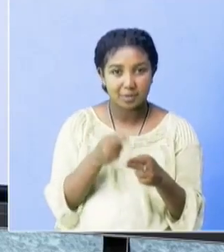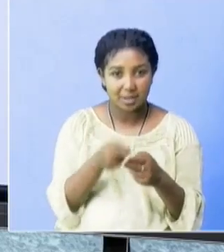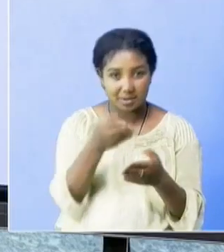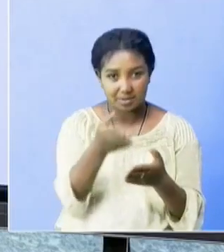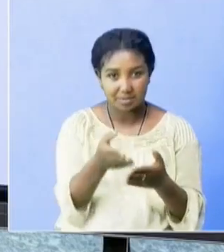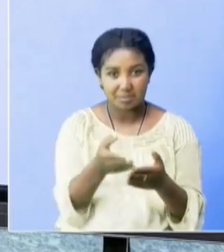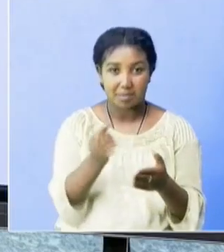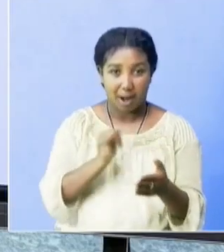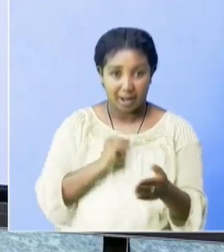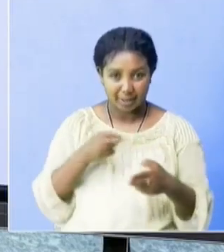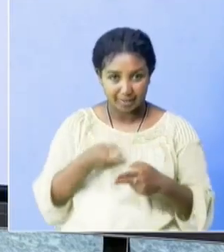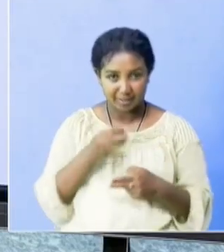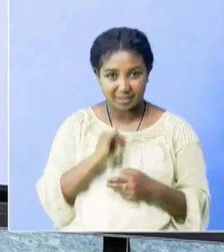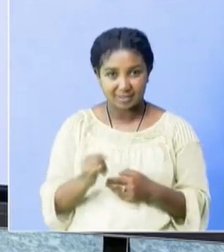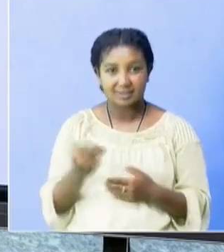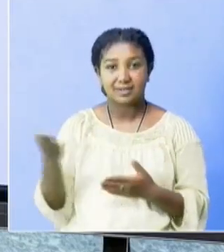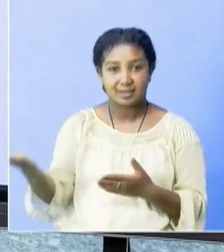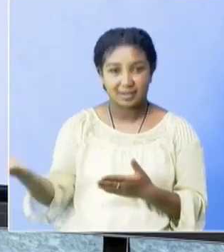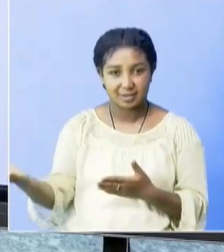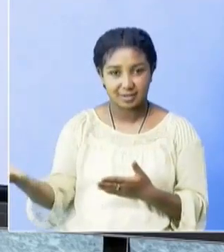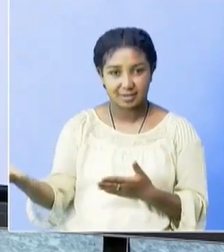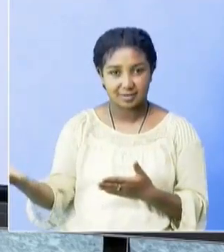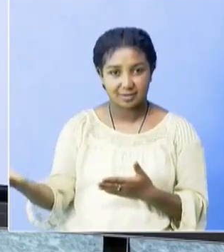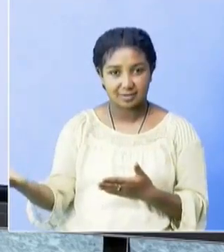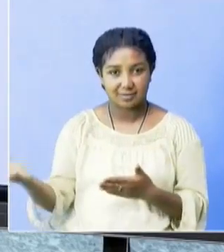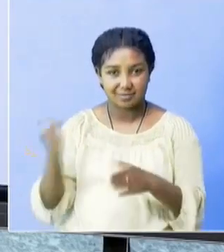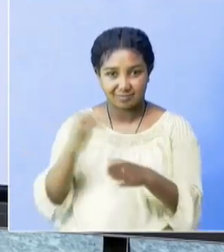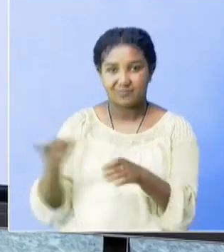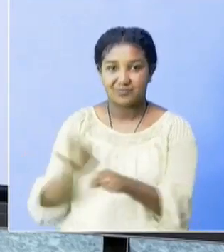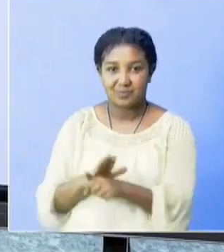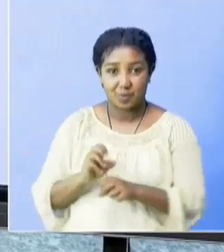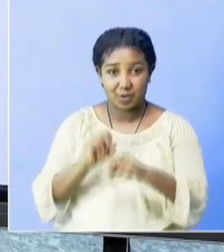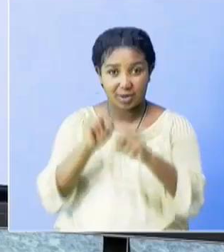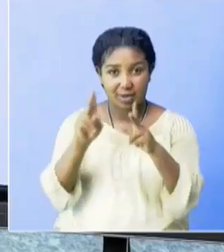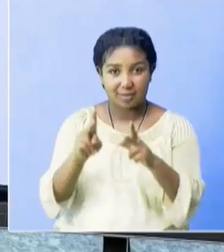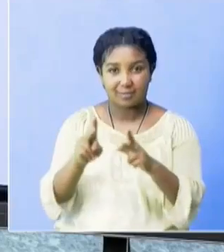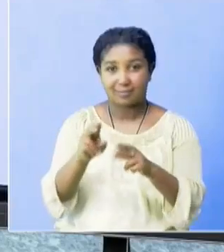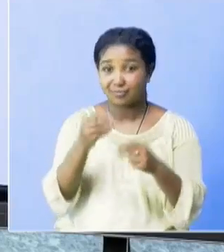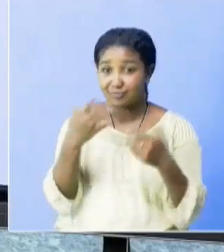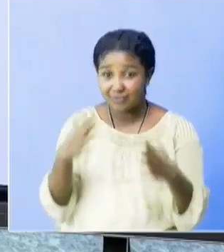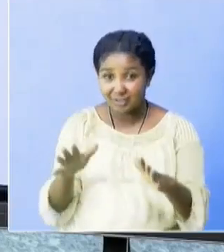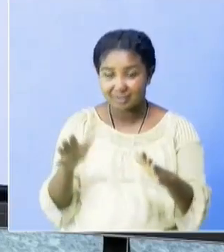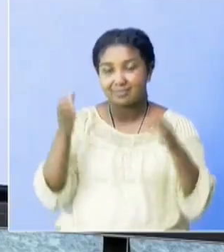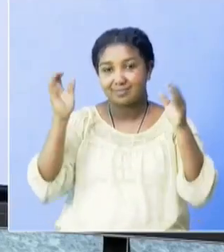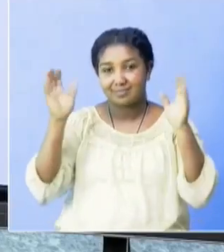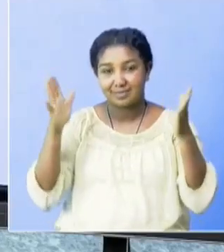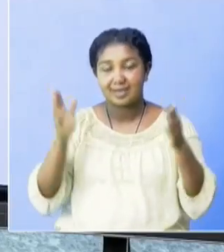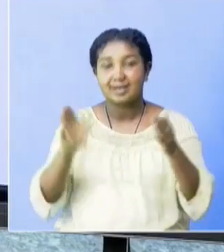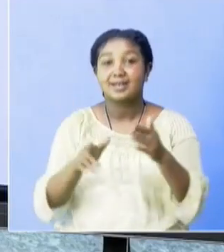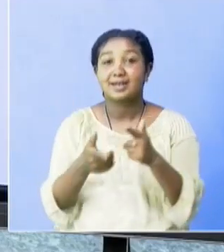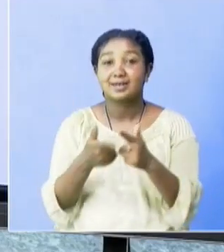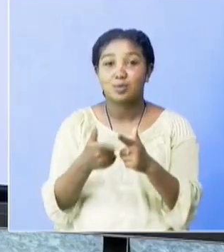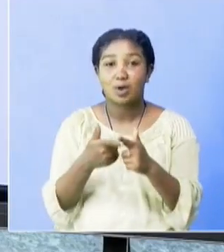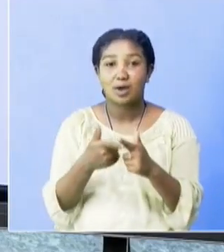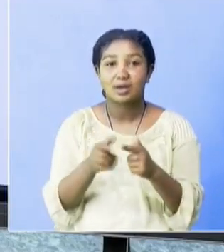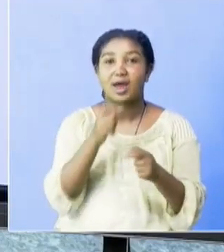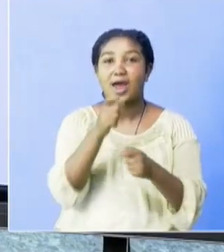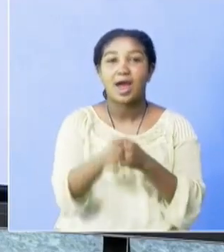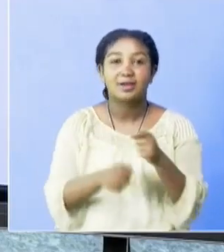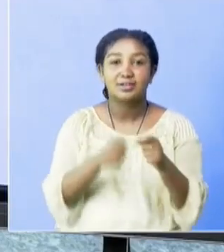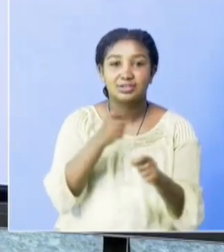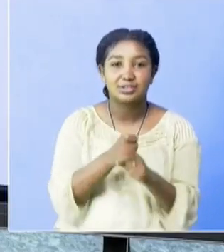say, my name is, fill the blanks. Bravo, students. Next one is